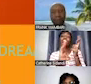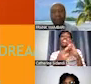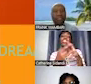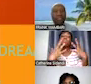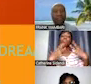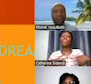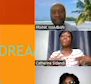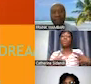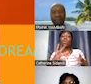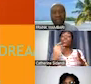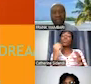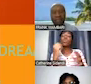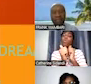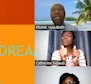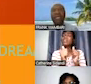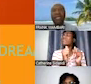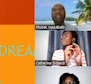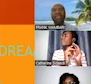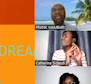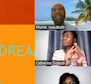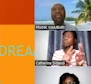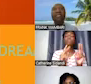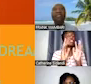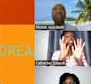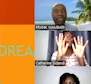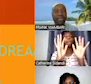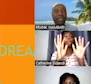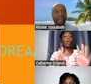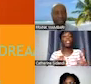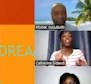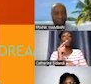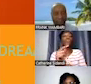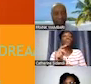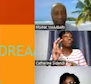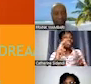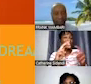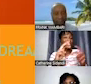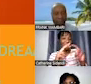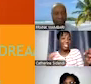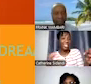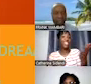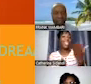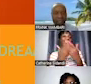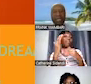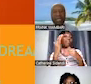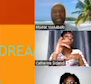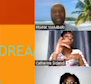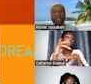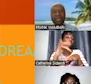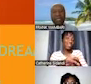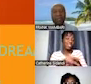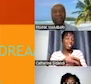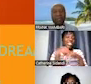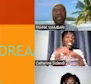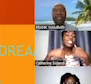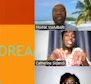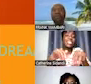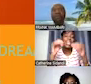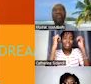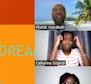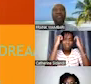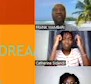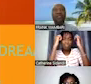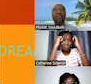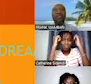very, very important. And as I said, seek early help. Try to retrain, get some qualifications or